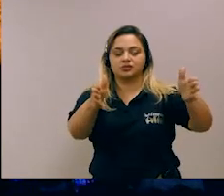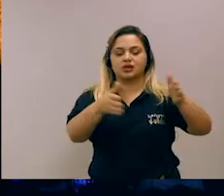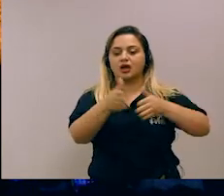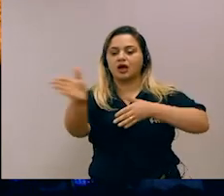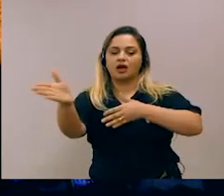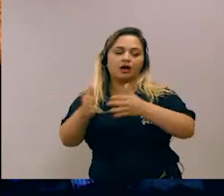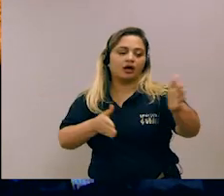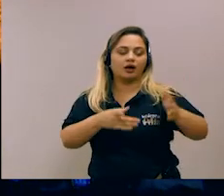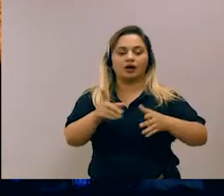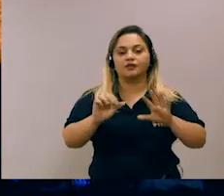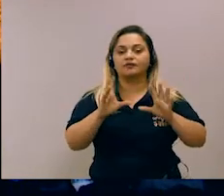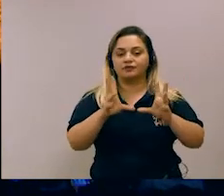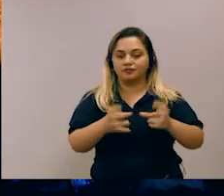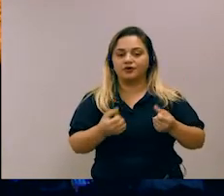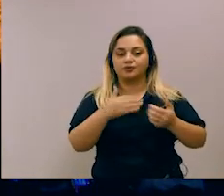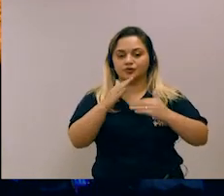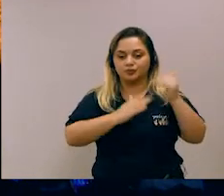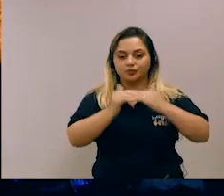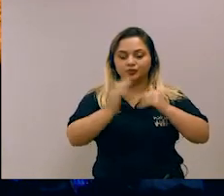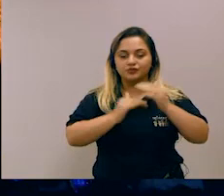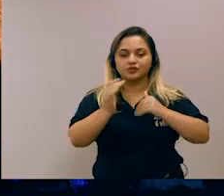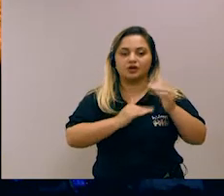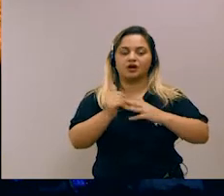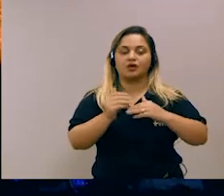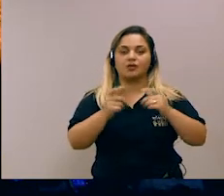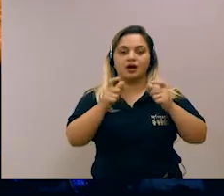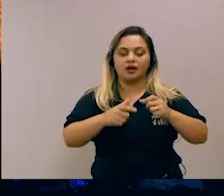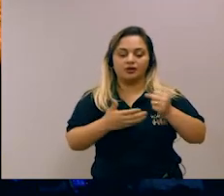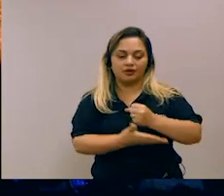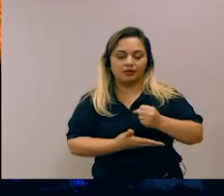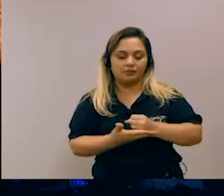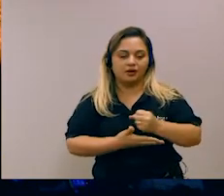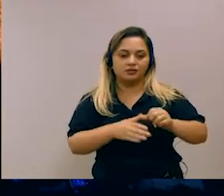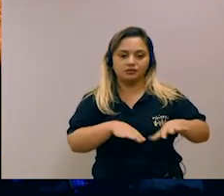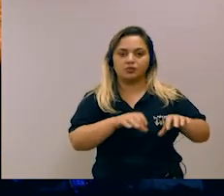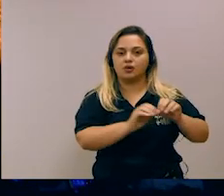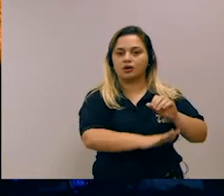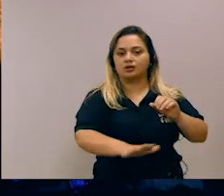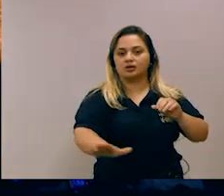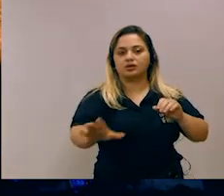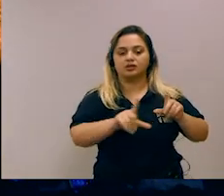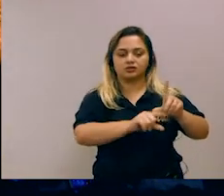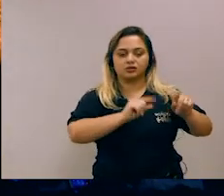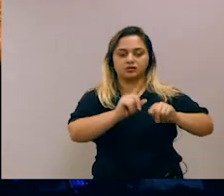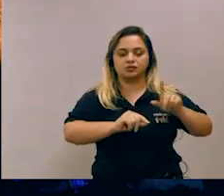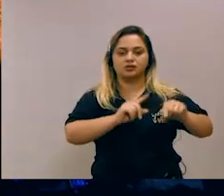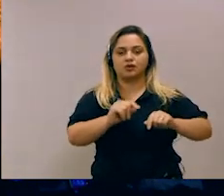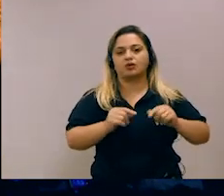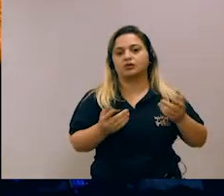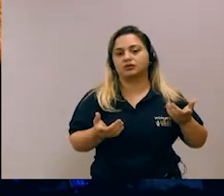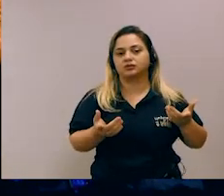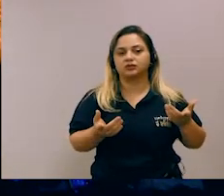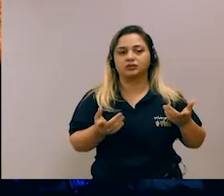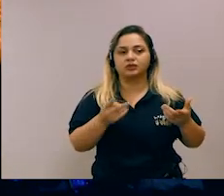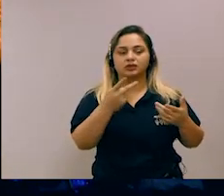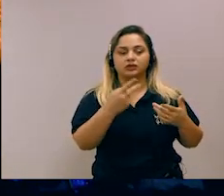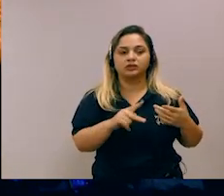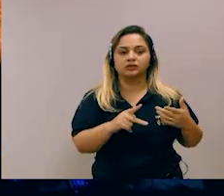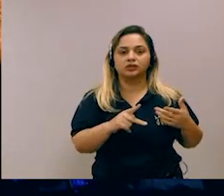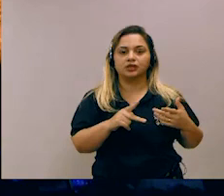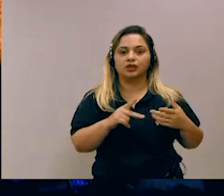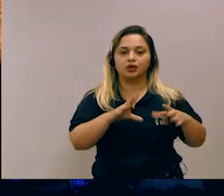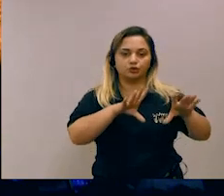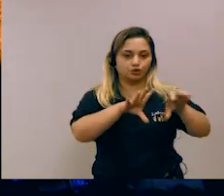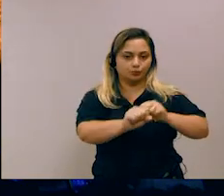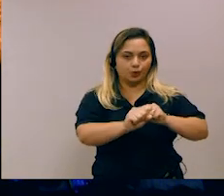degree. And in Israel, we have this SAT test, like you have in Brazil, the ENEM test that students should do before